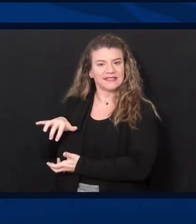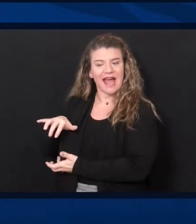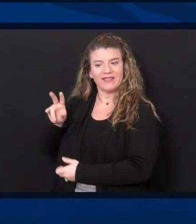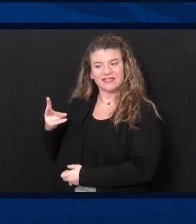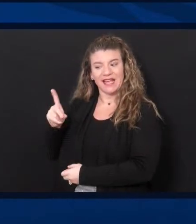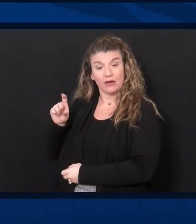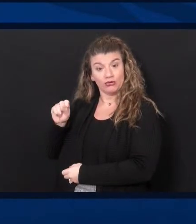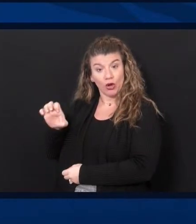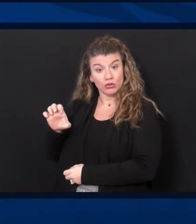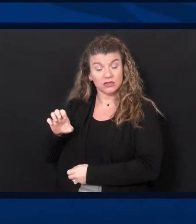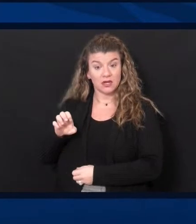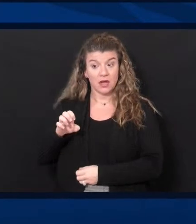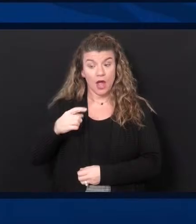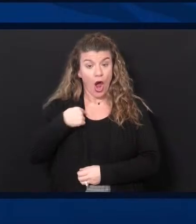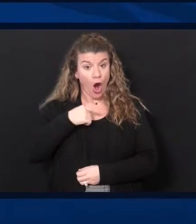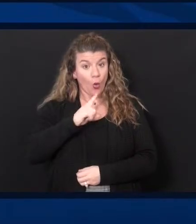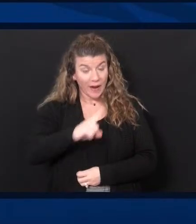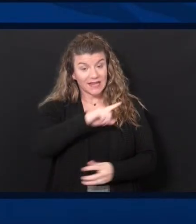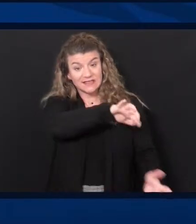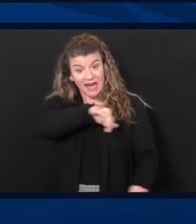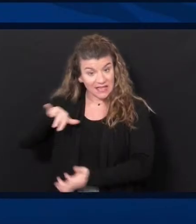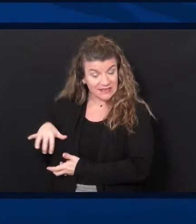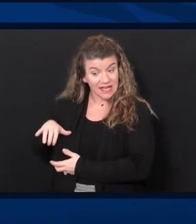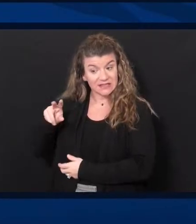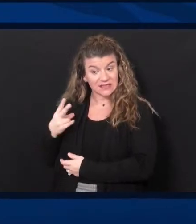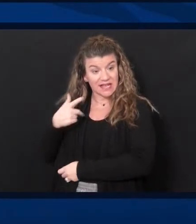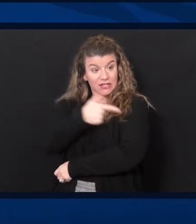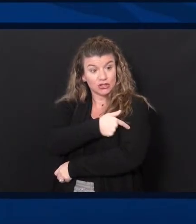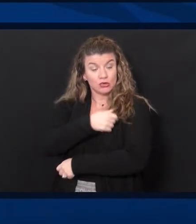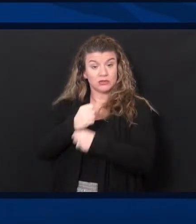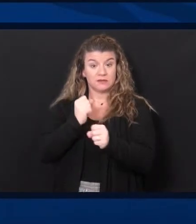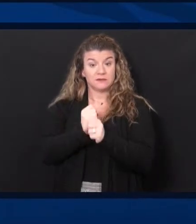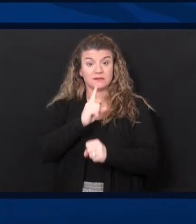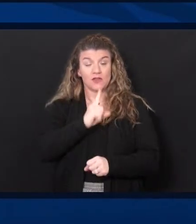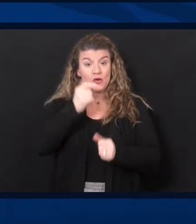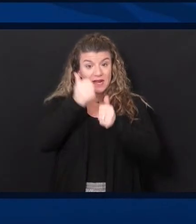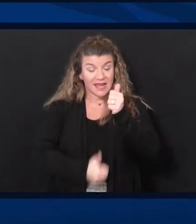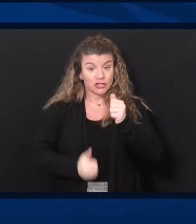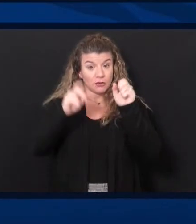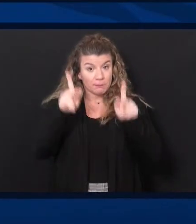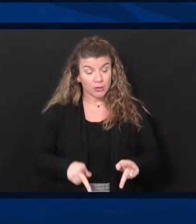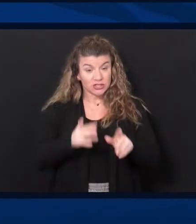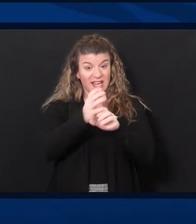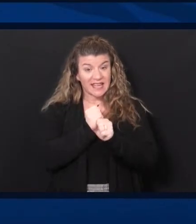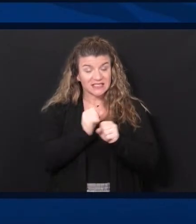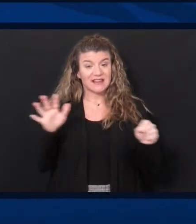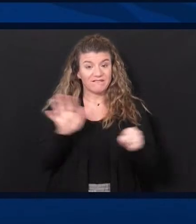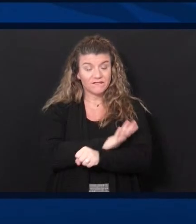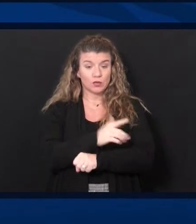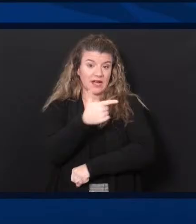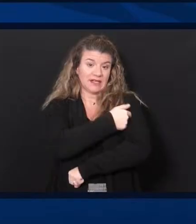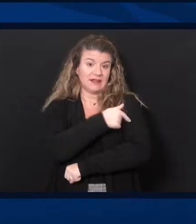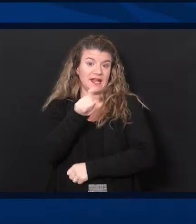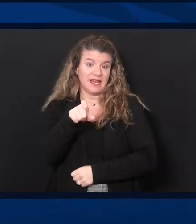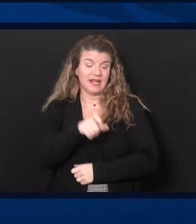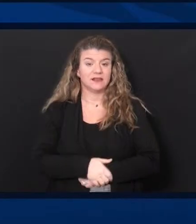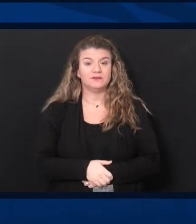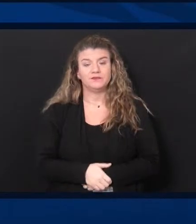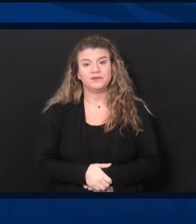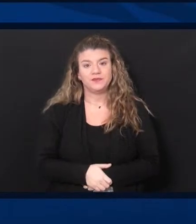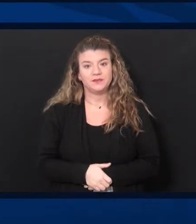we setting aside second doses to ensure that every West Virginian gets all the vaccines that they need? Thank